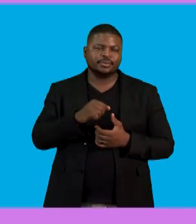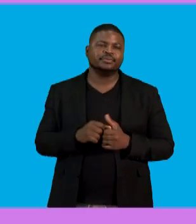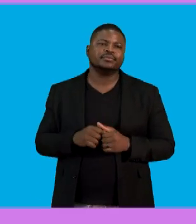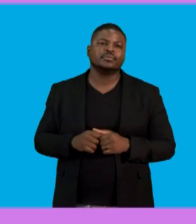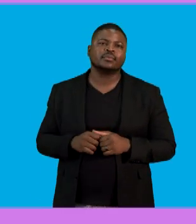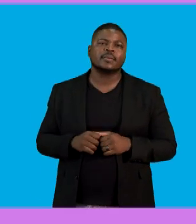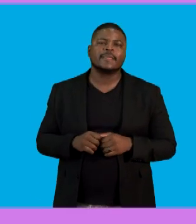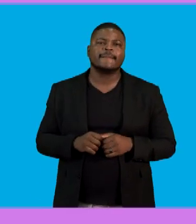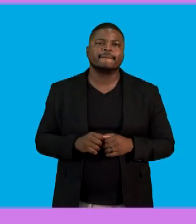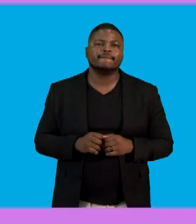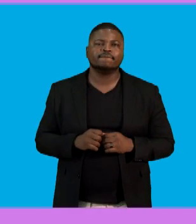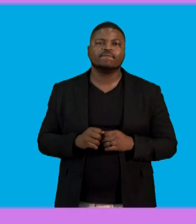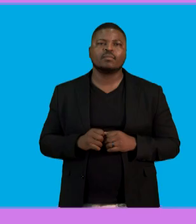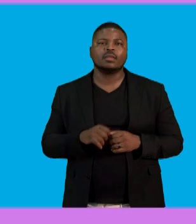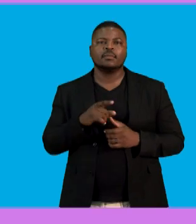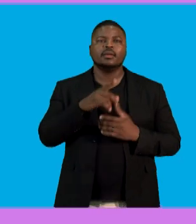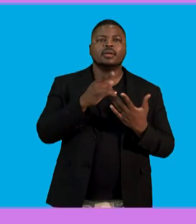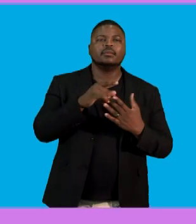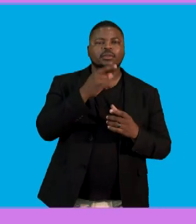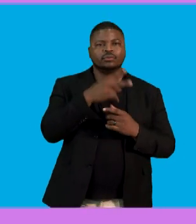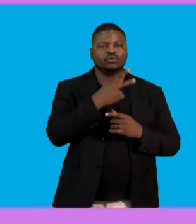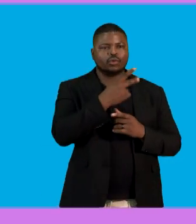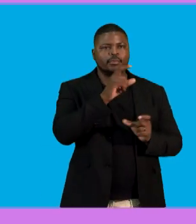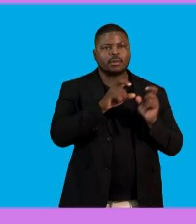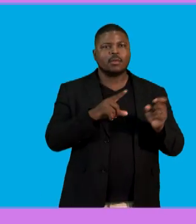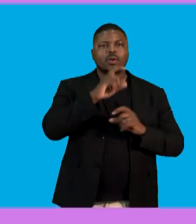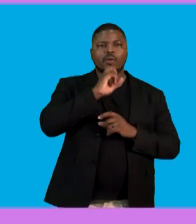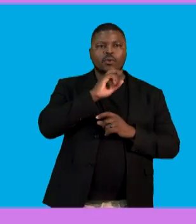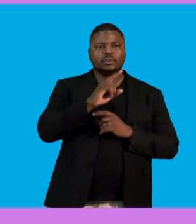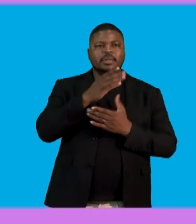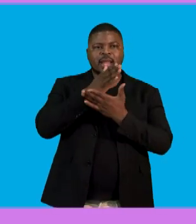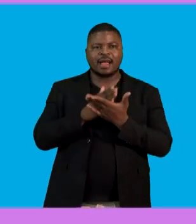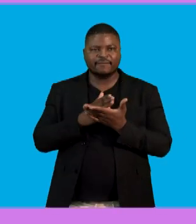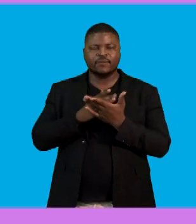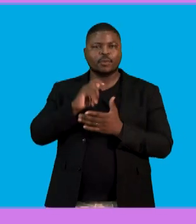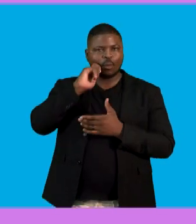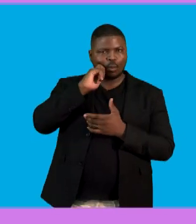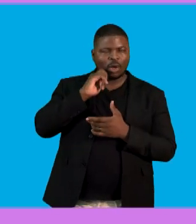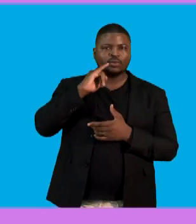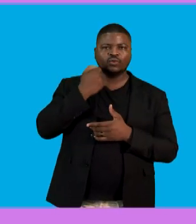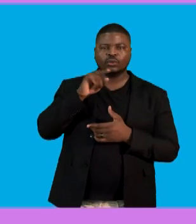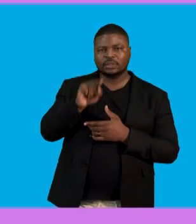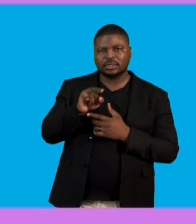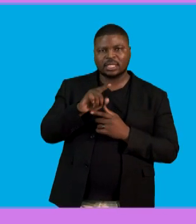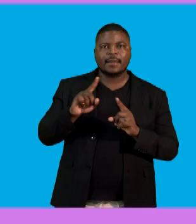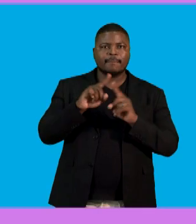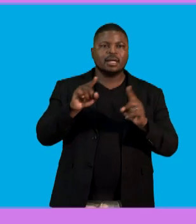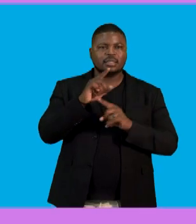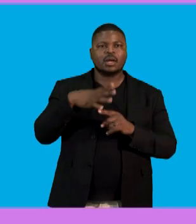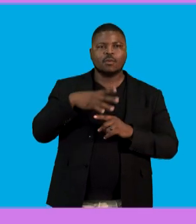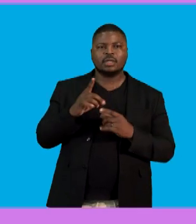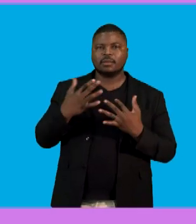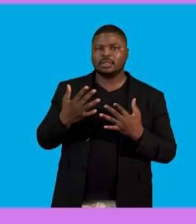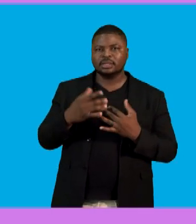we make a mixture using half a cup of lemon juice. Now, the answer is required in milliliters. It means we